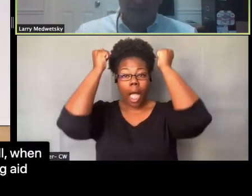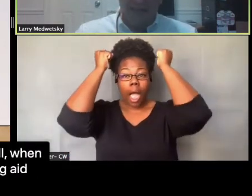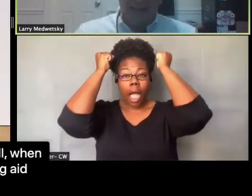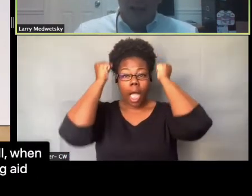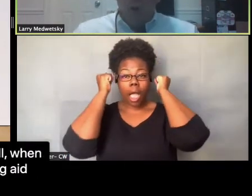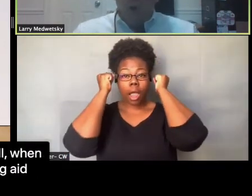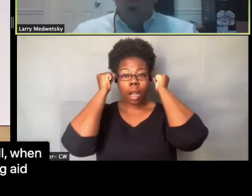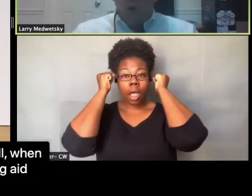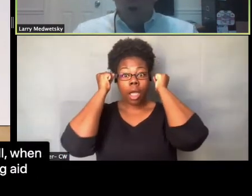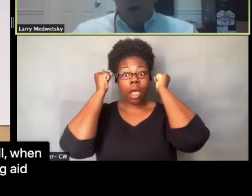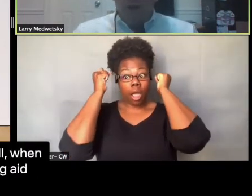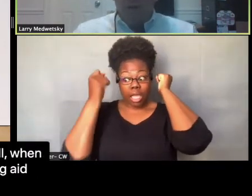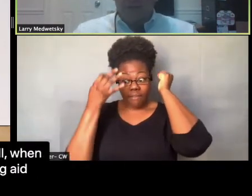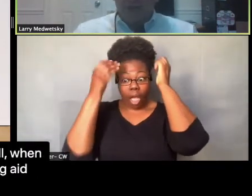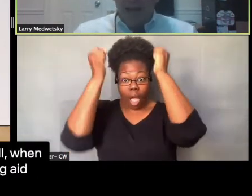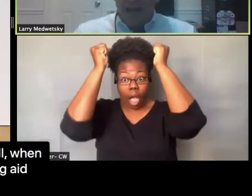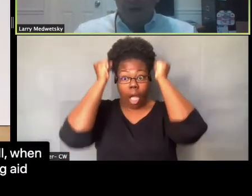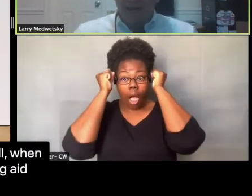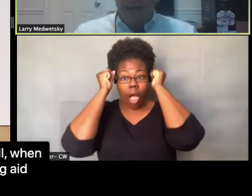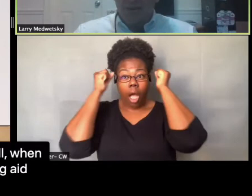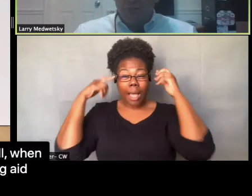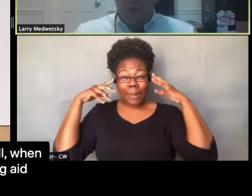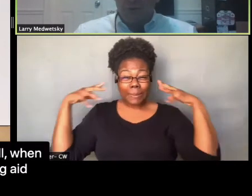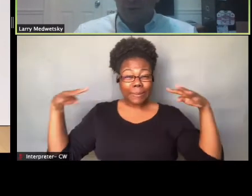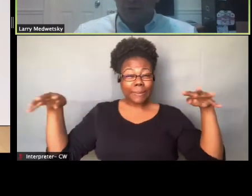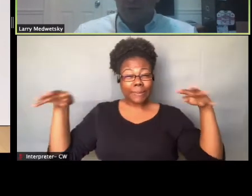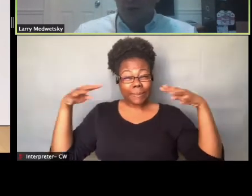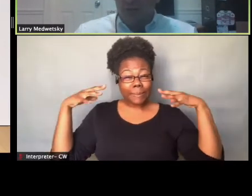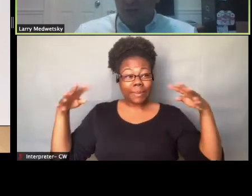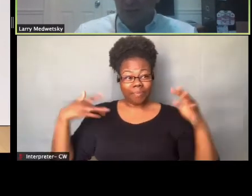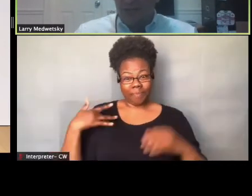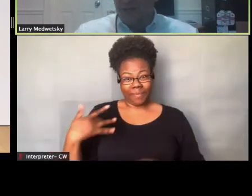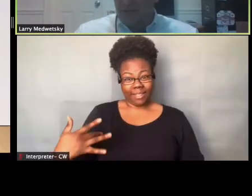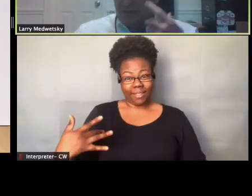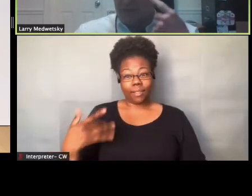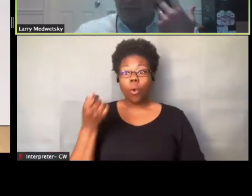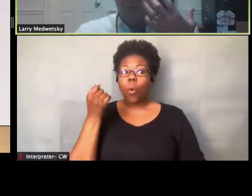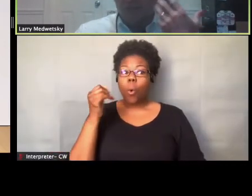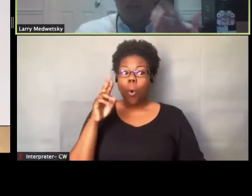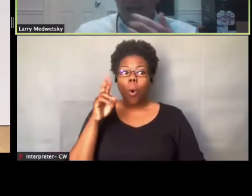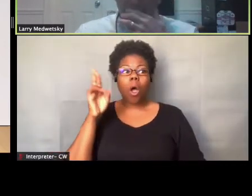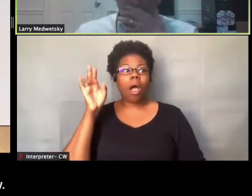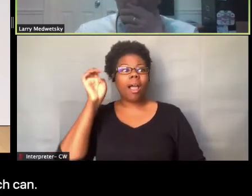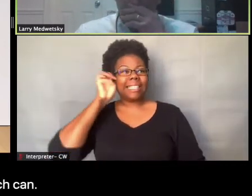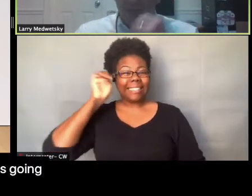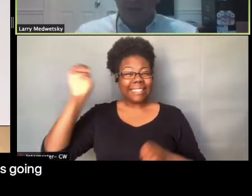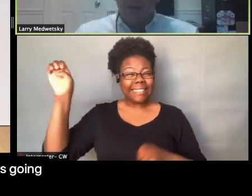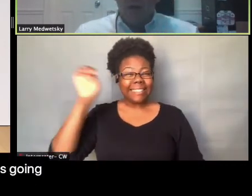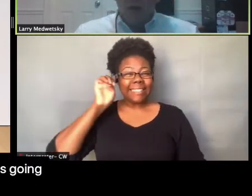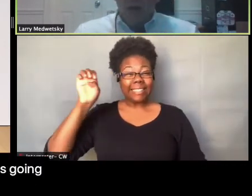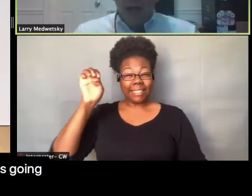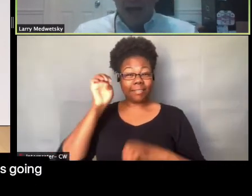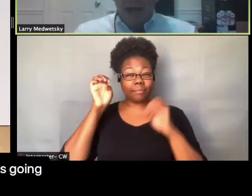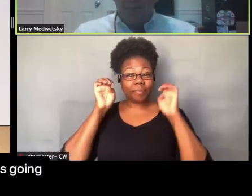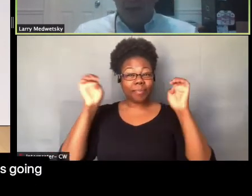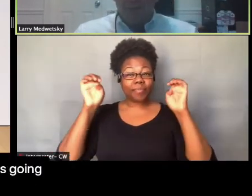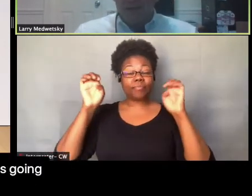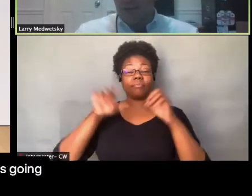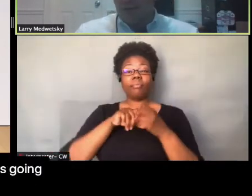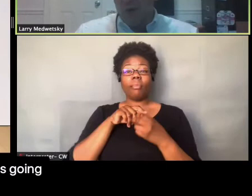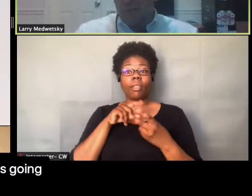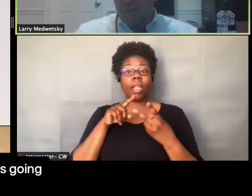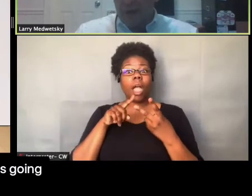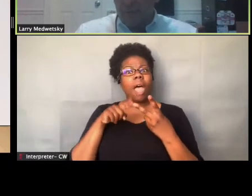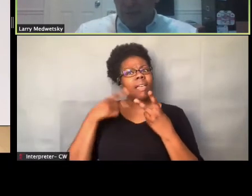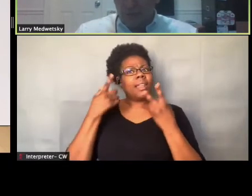whistle. Or over time, when my ear mold started shrinking, which can happen, and my